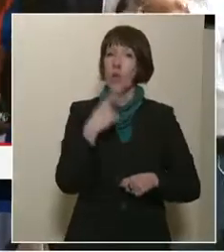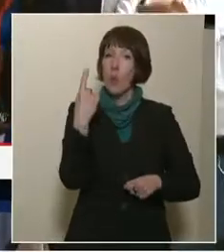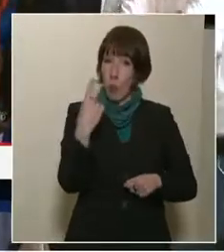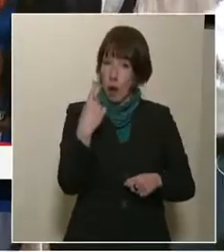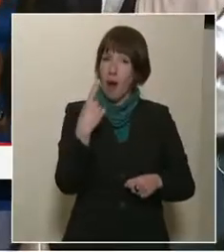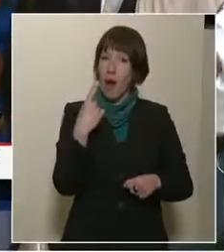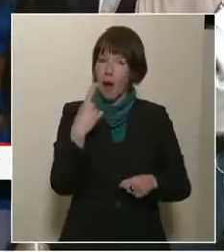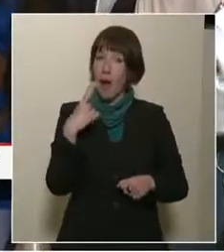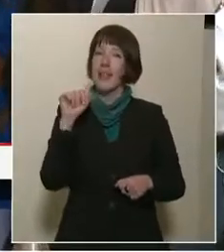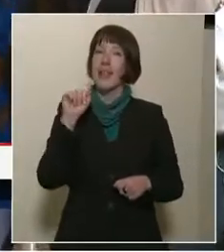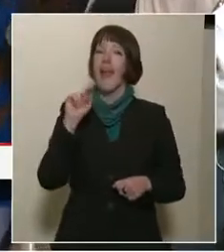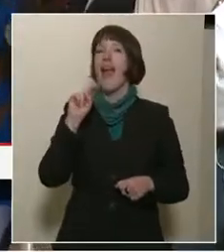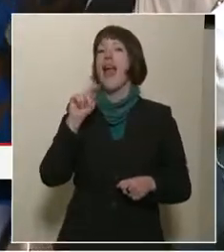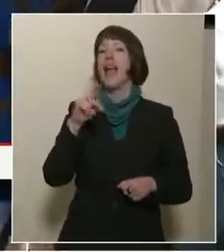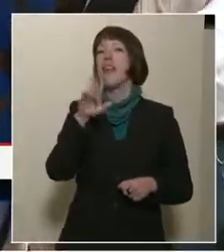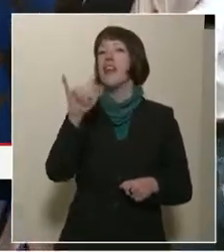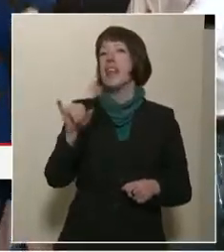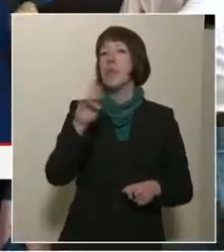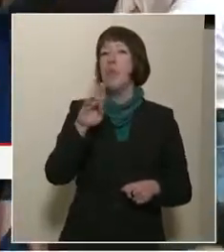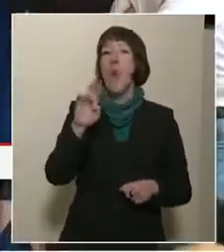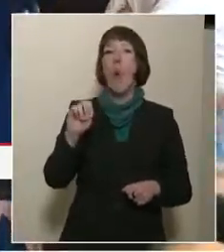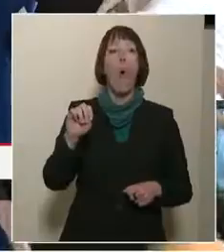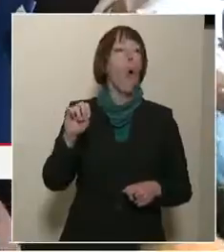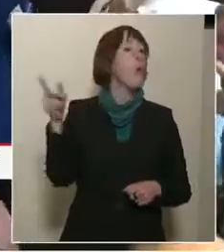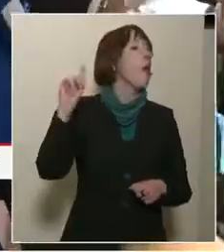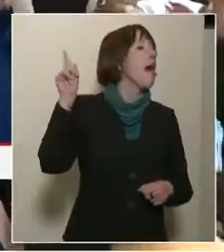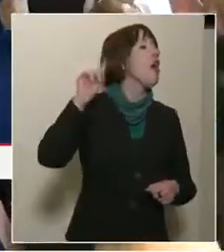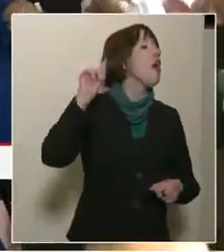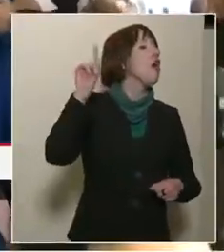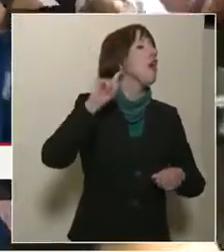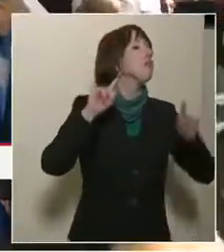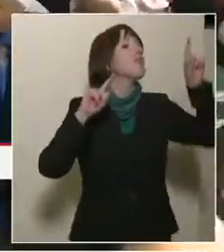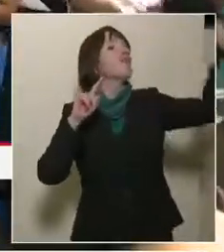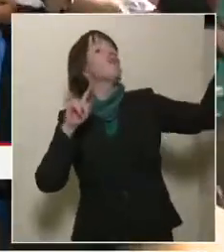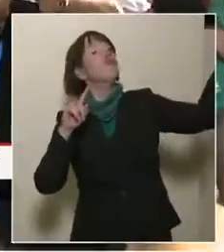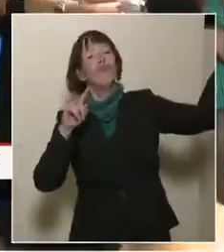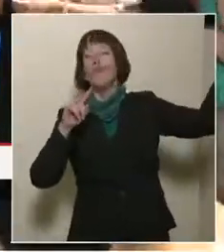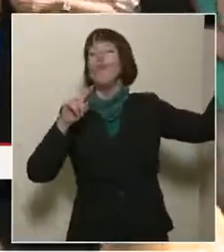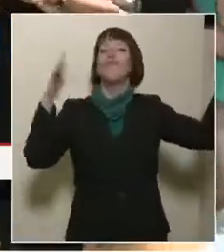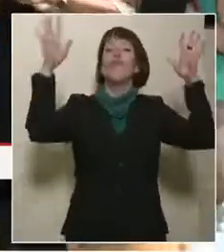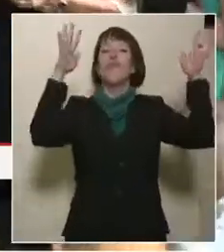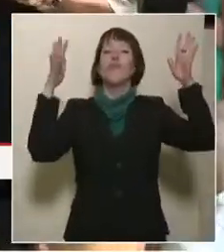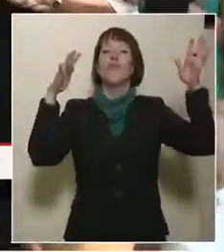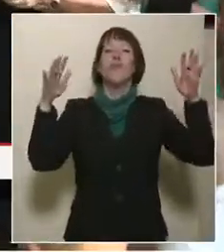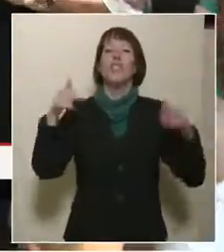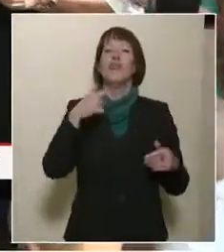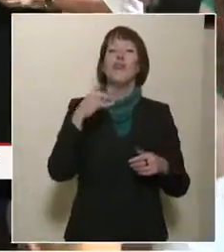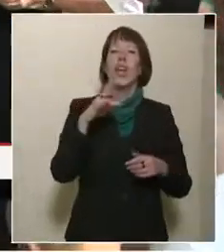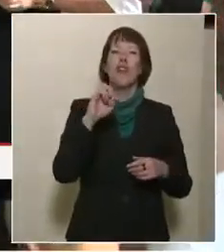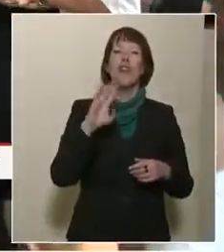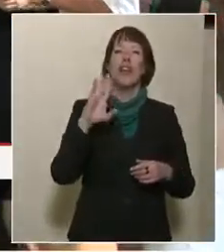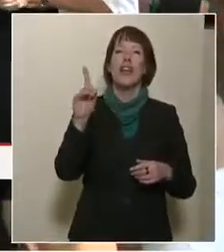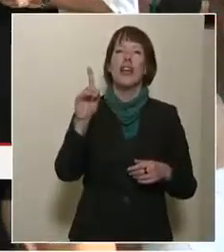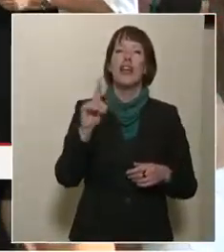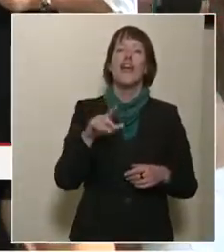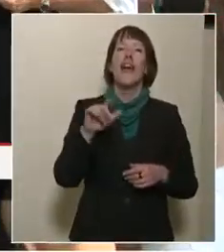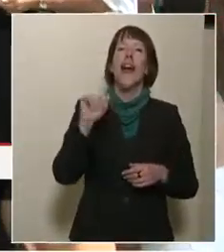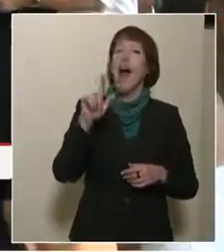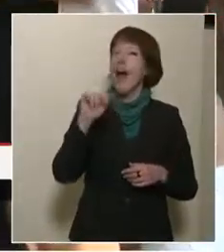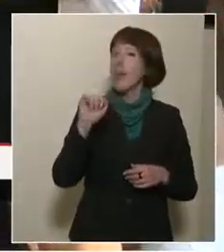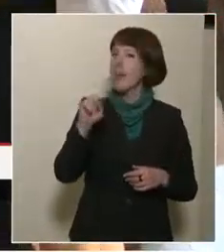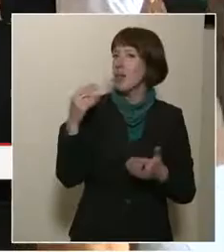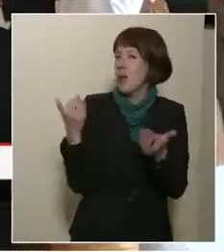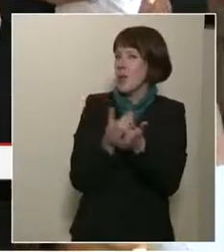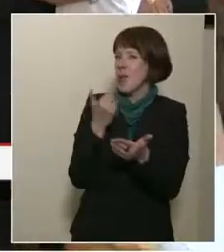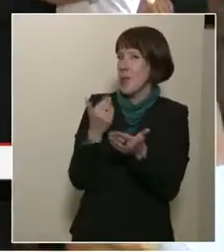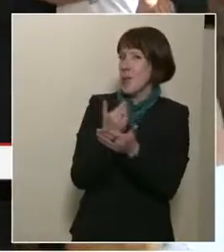Moker, Anthony Moore. Where's Anthony? Give him a big round. Jared Allen, who is a new